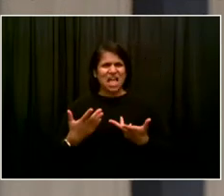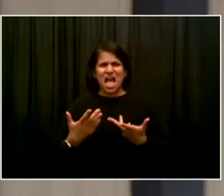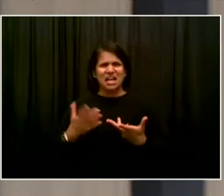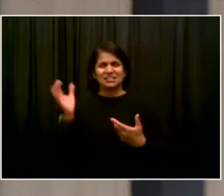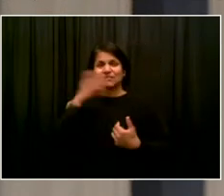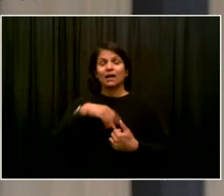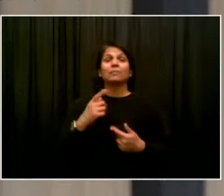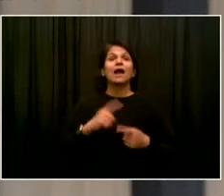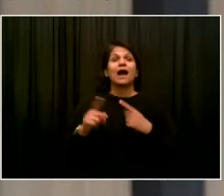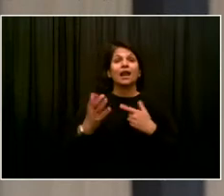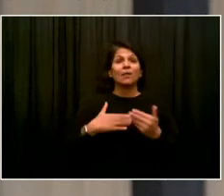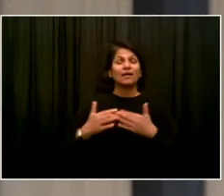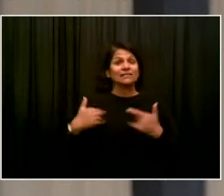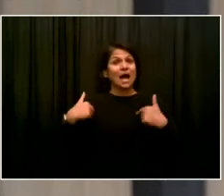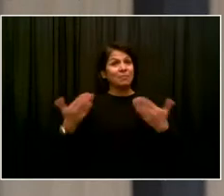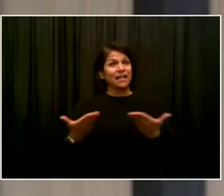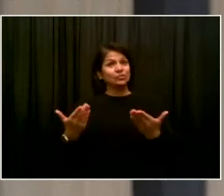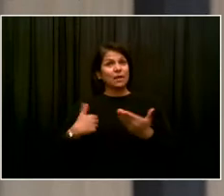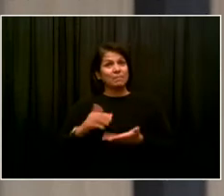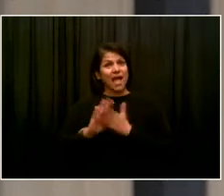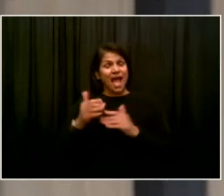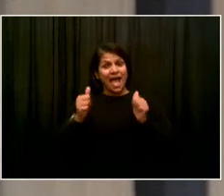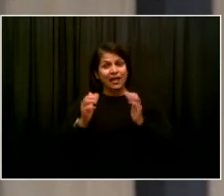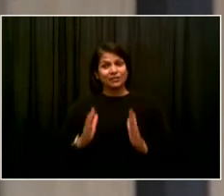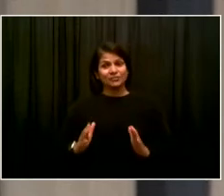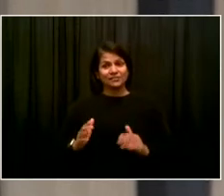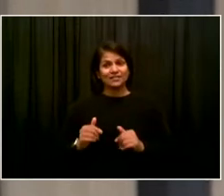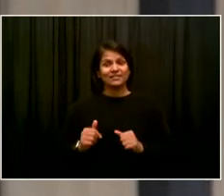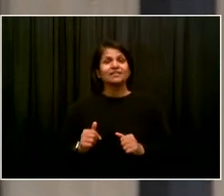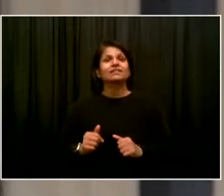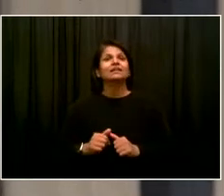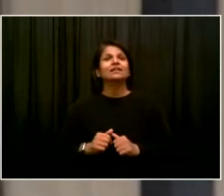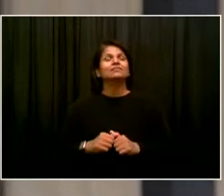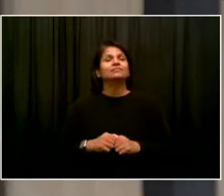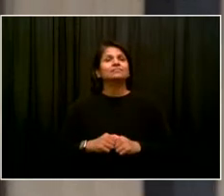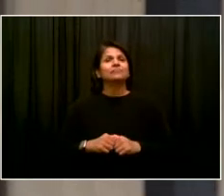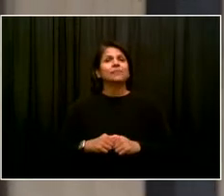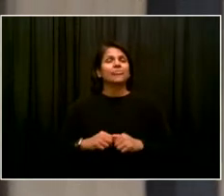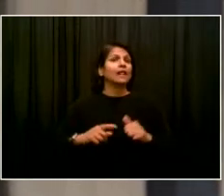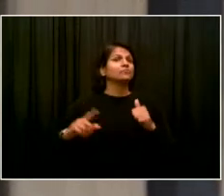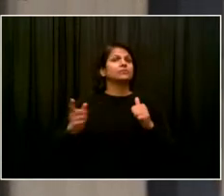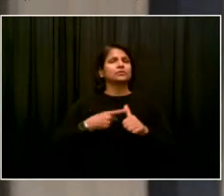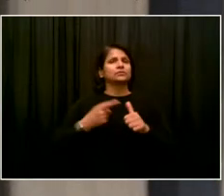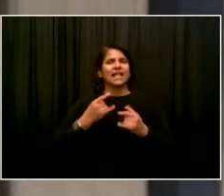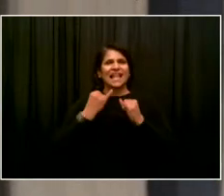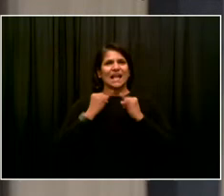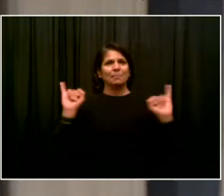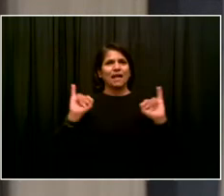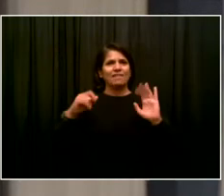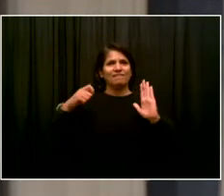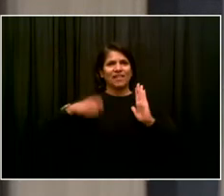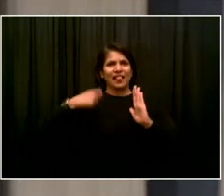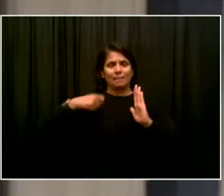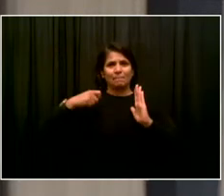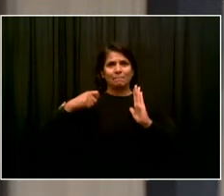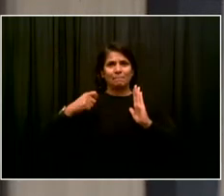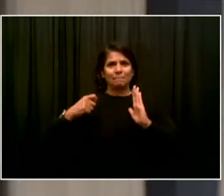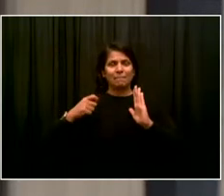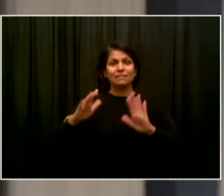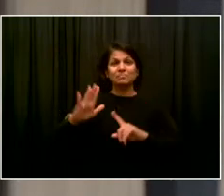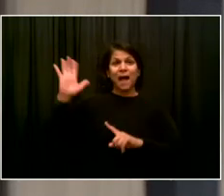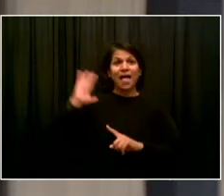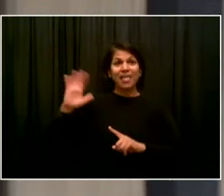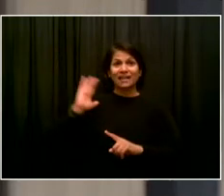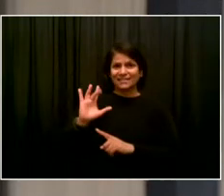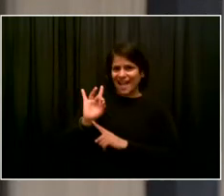mention some of the productions. Just a little trivia point. One year in the late 80s, I had a very New York year. I appeared in the films New